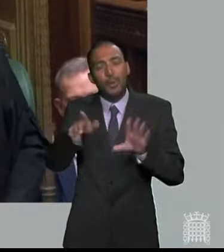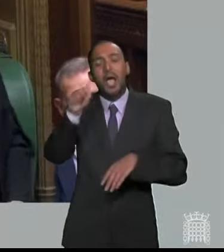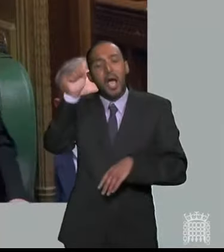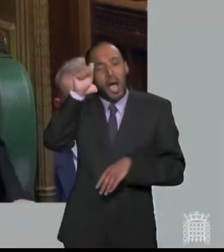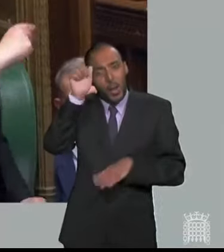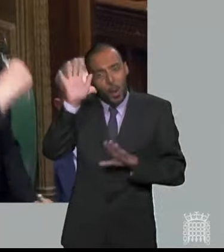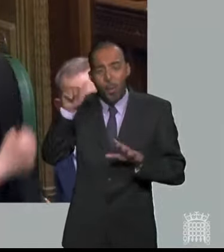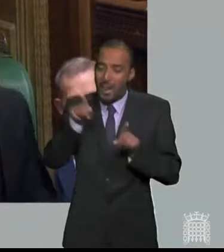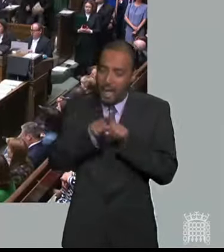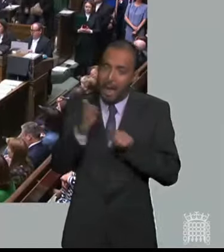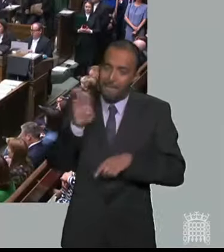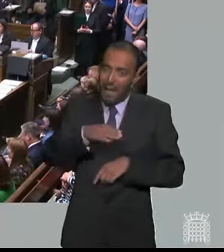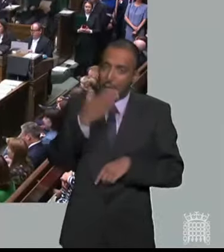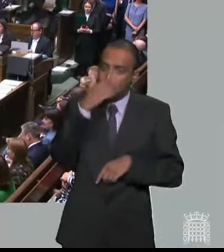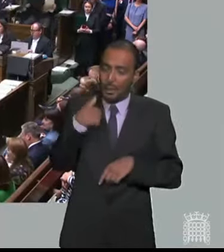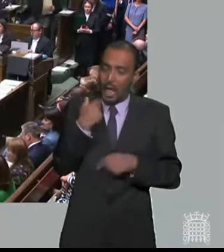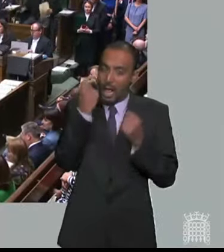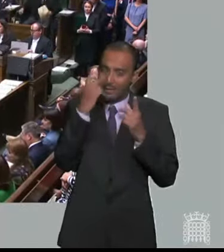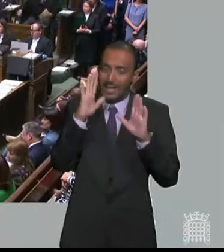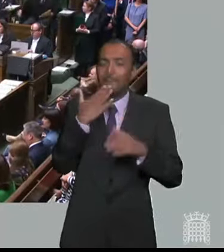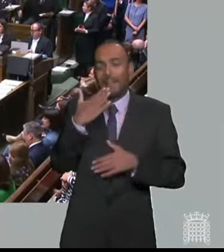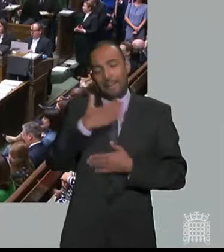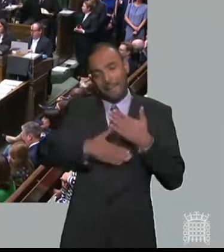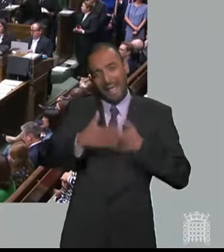expect better behaviour. Prime Minister.